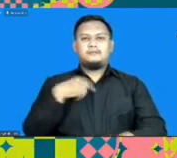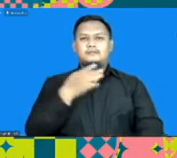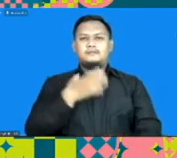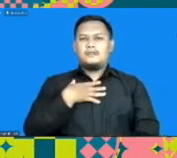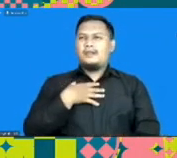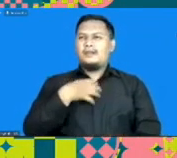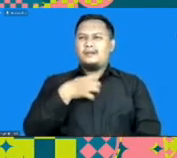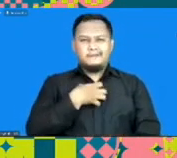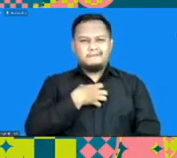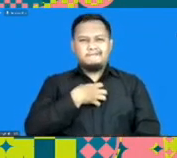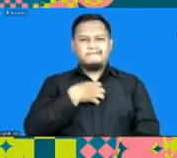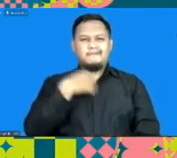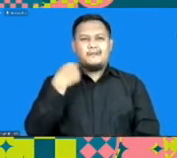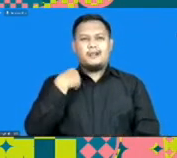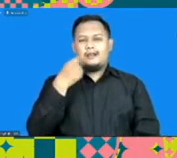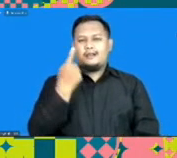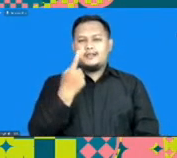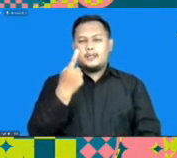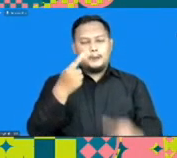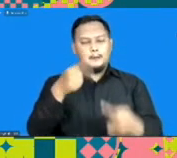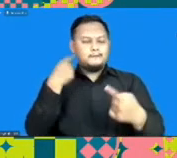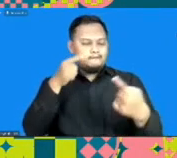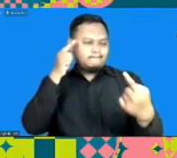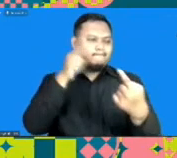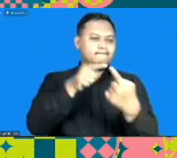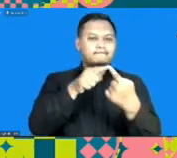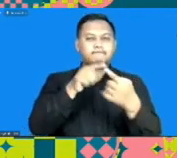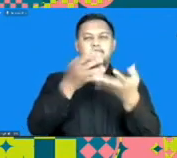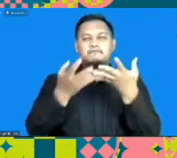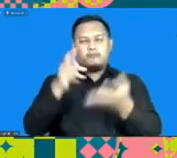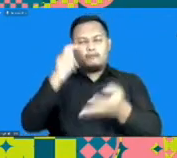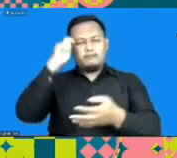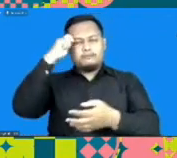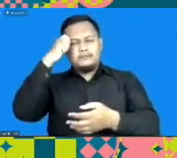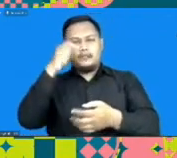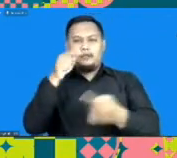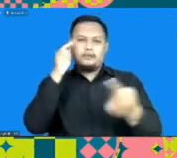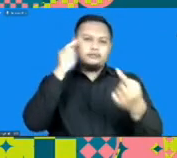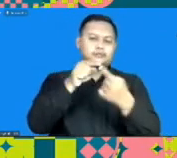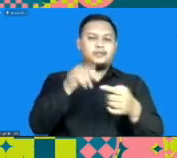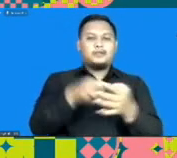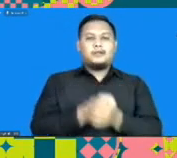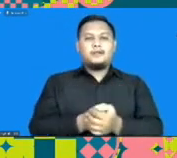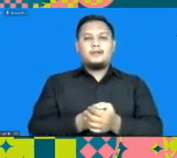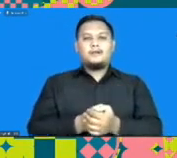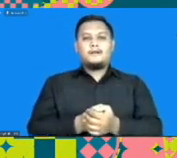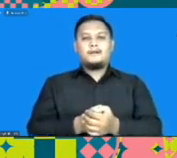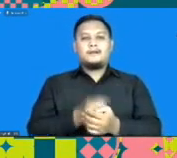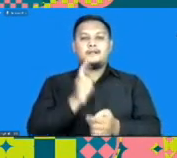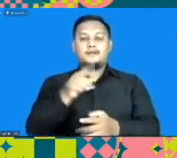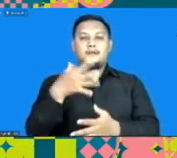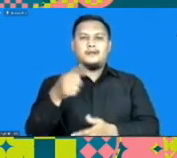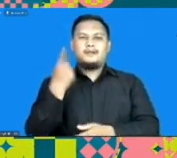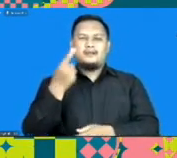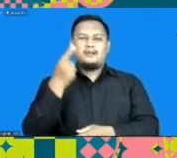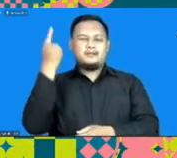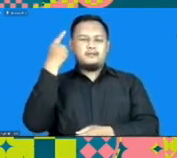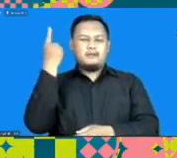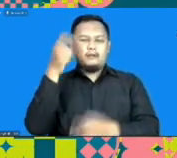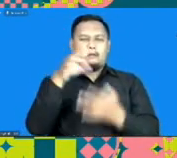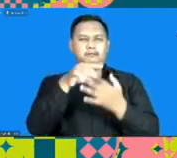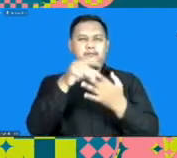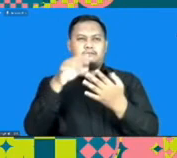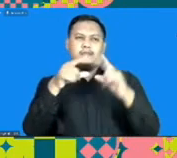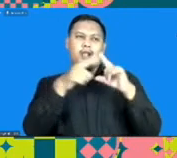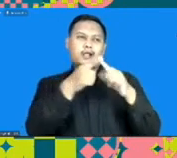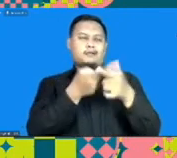even though it's very difficult to achieve that center. Because we tend to always choose between A and B, C and D, but there's